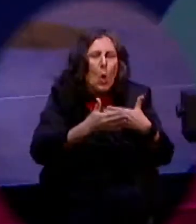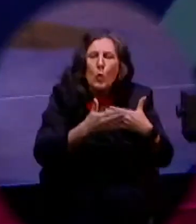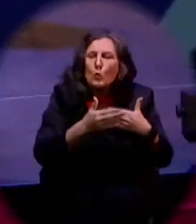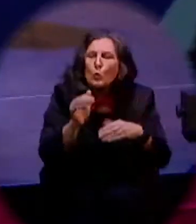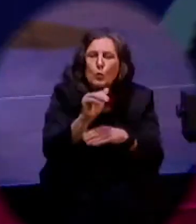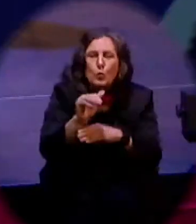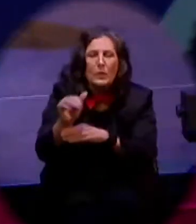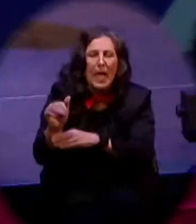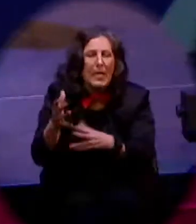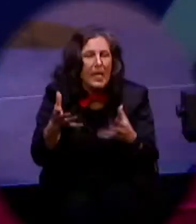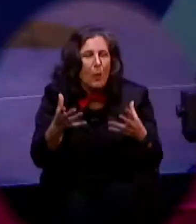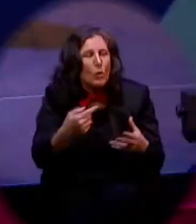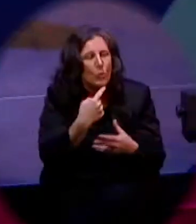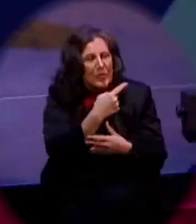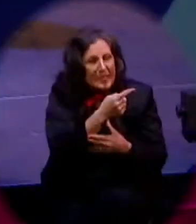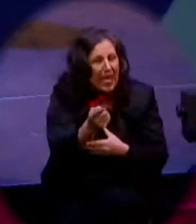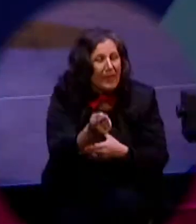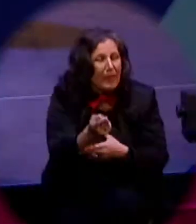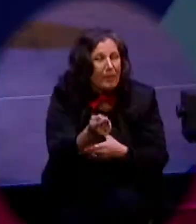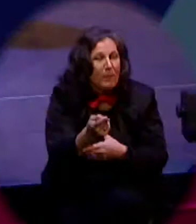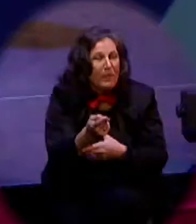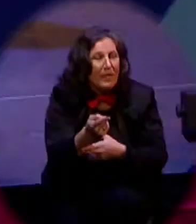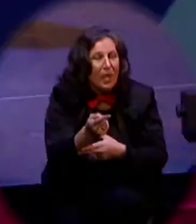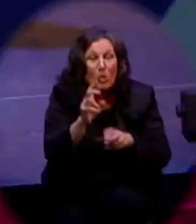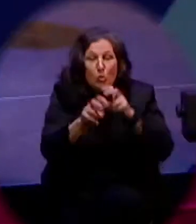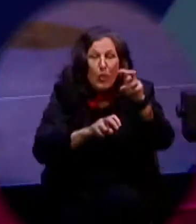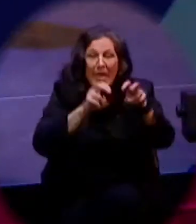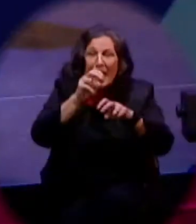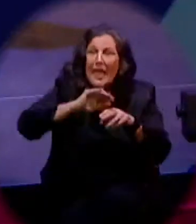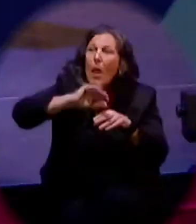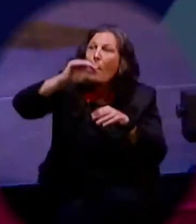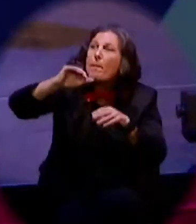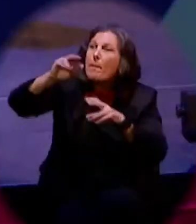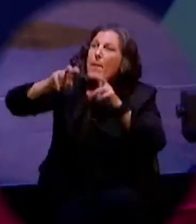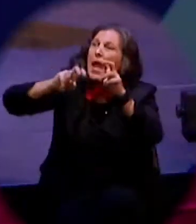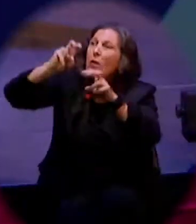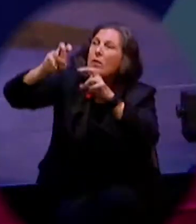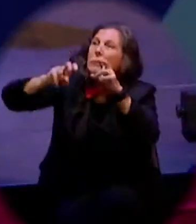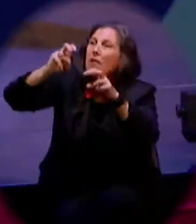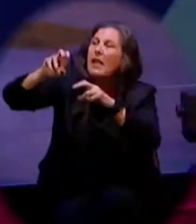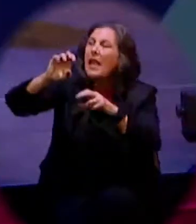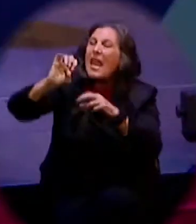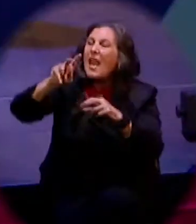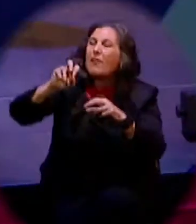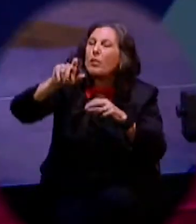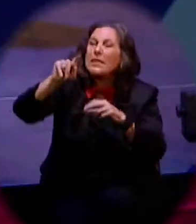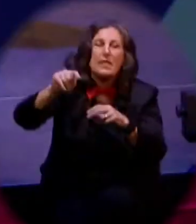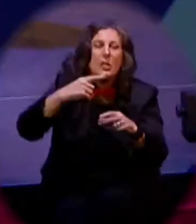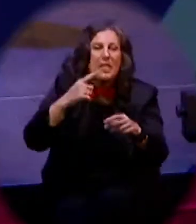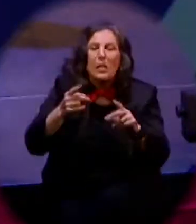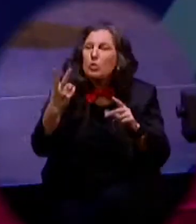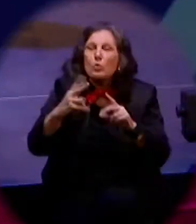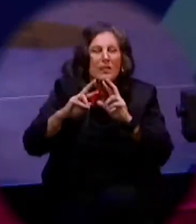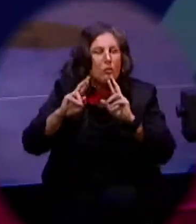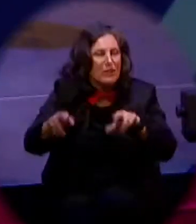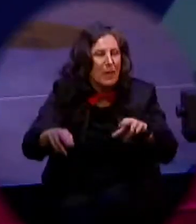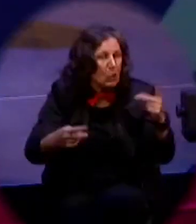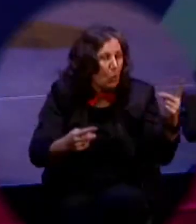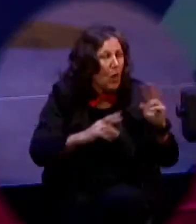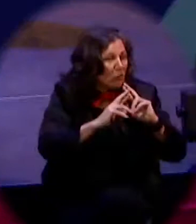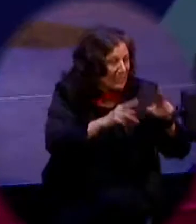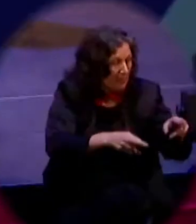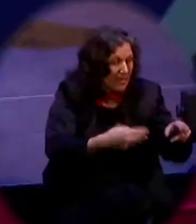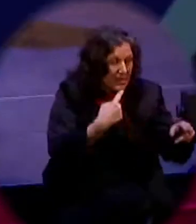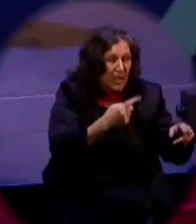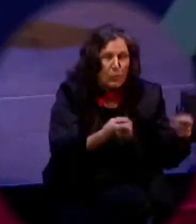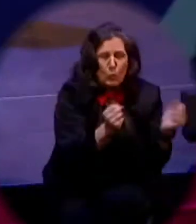tonight. And I want you to tell them you're gonna climb Mount Everest. You got two people, they're gonna tell you two different responses. One of them gonna